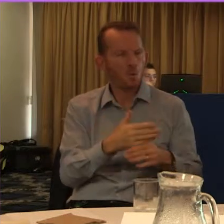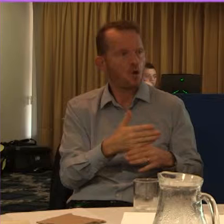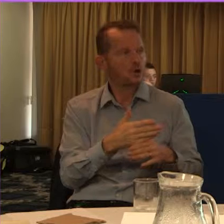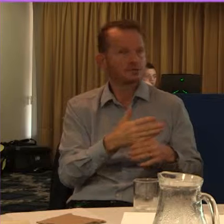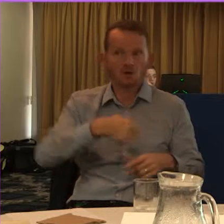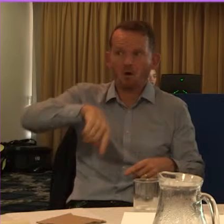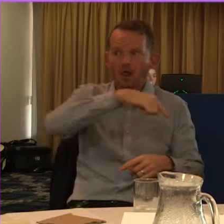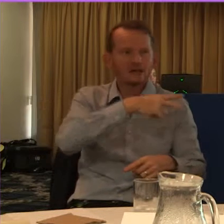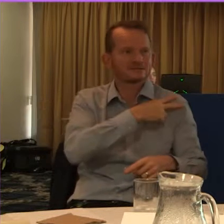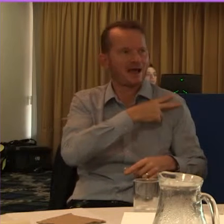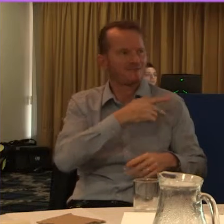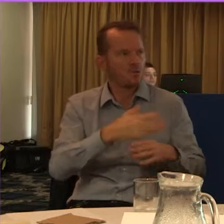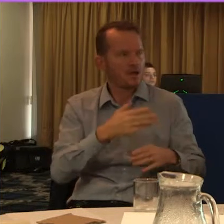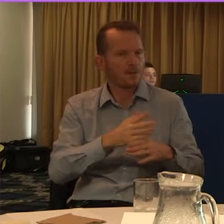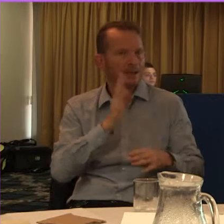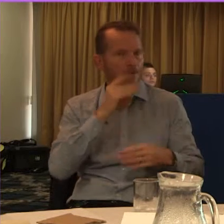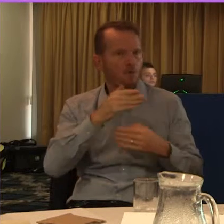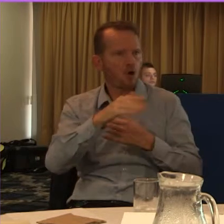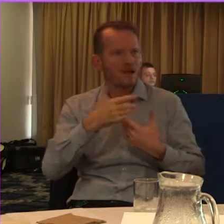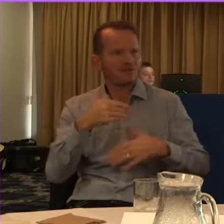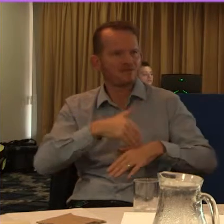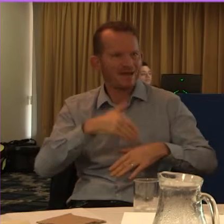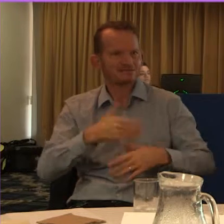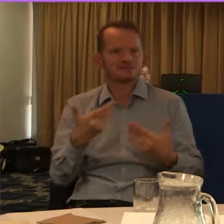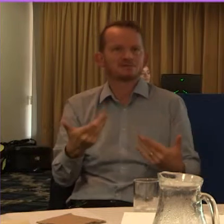our workforce, and we'll be hearing about that this morning too.